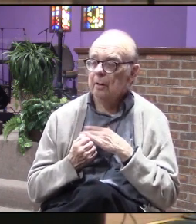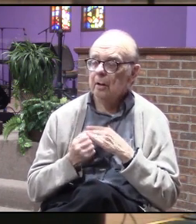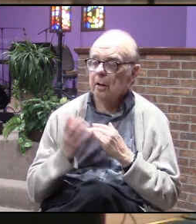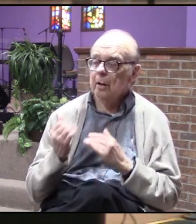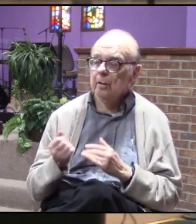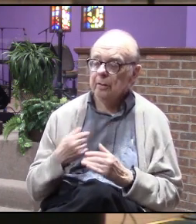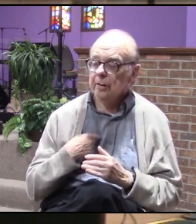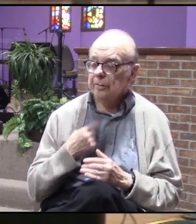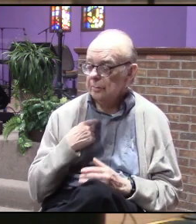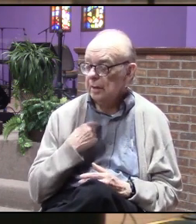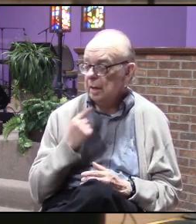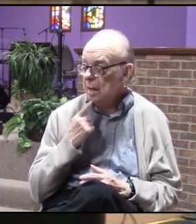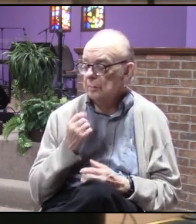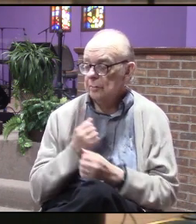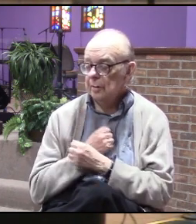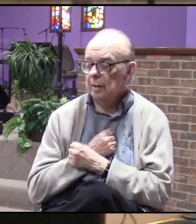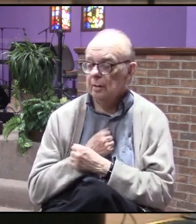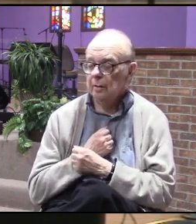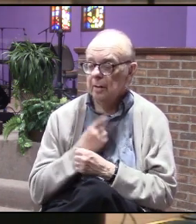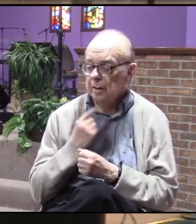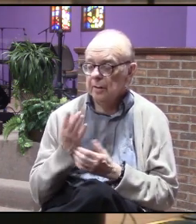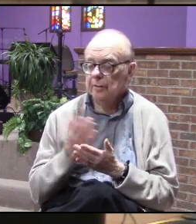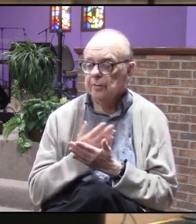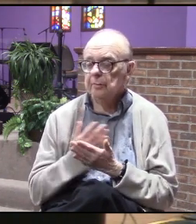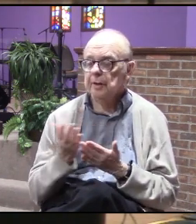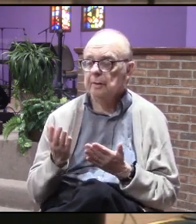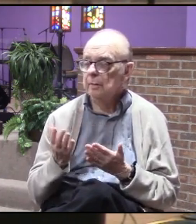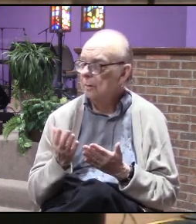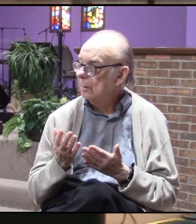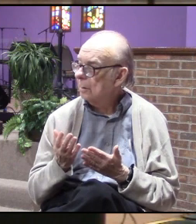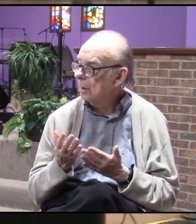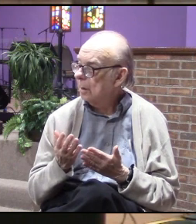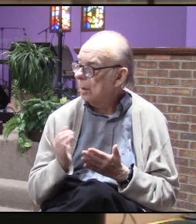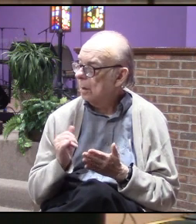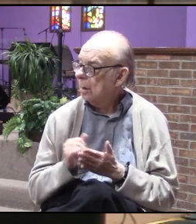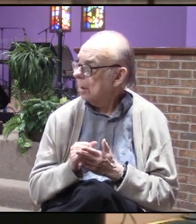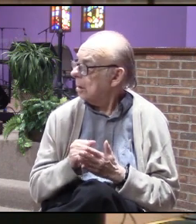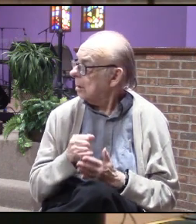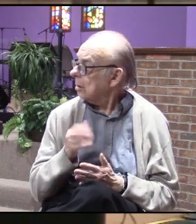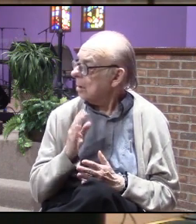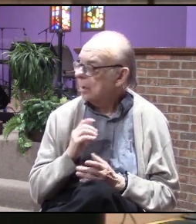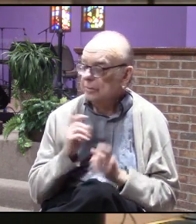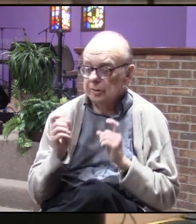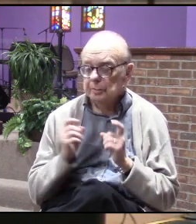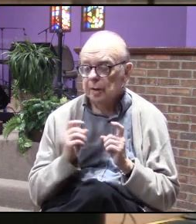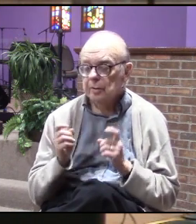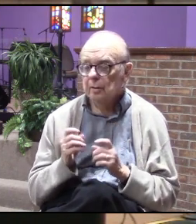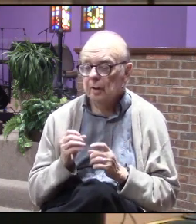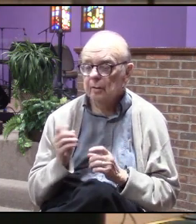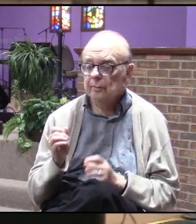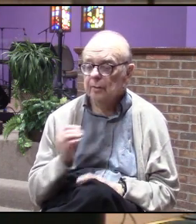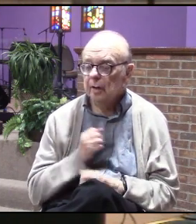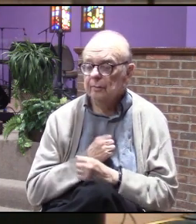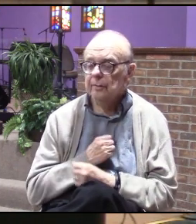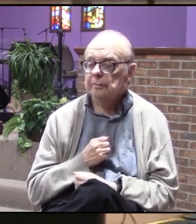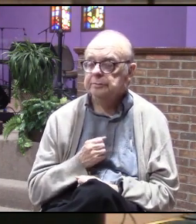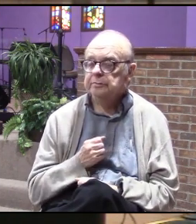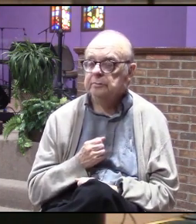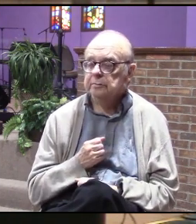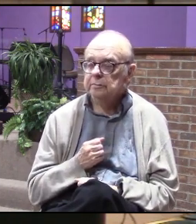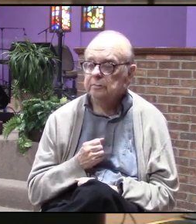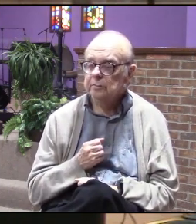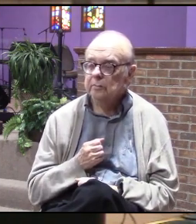Because I am loved." May I say this to you? This is God's expression of love.